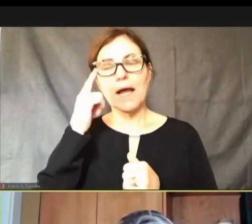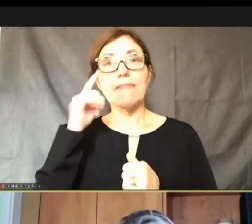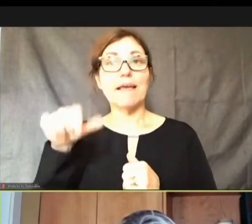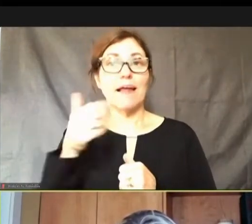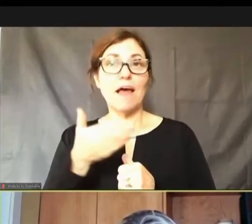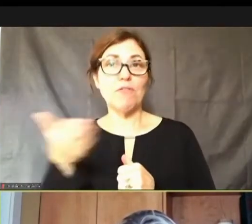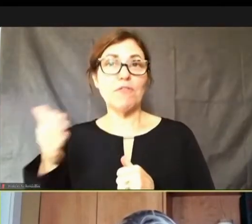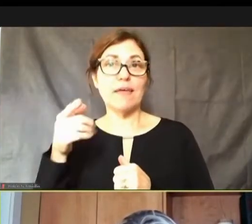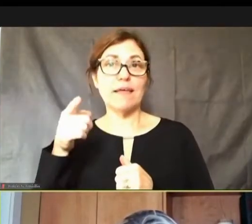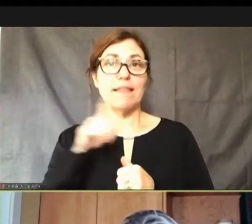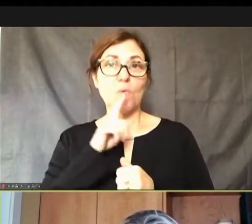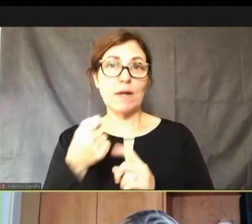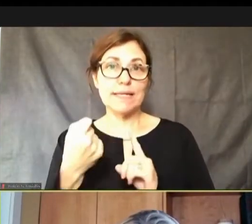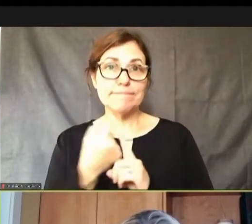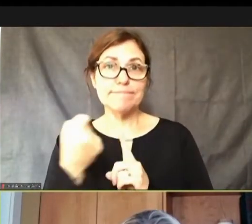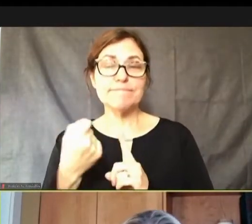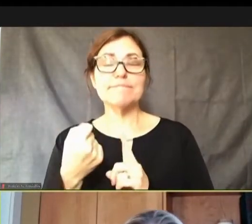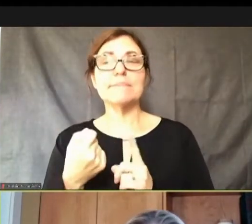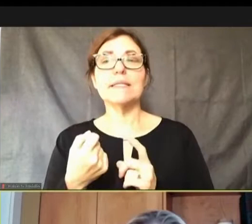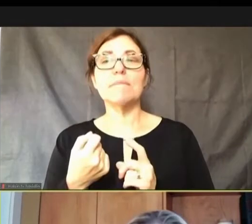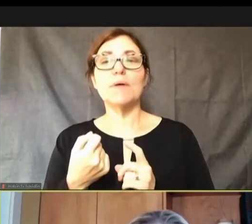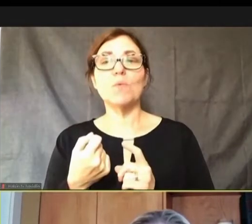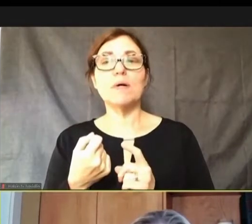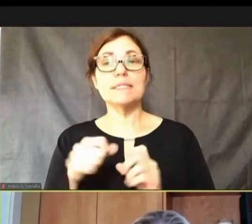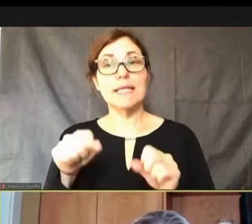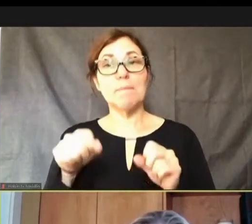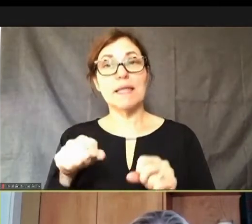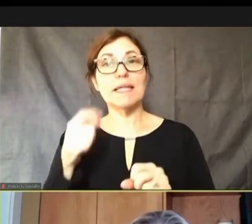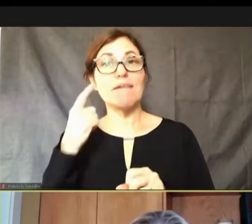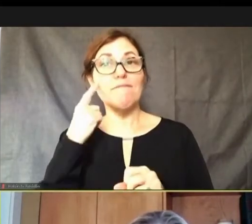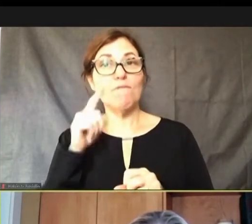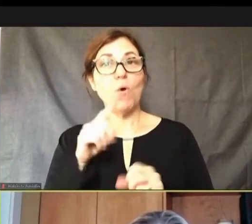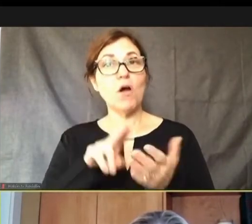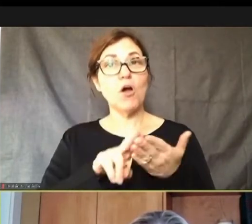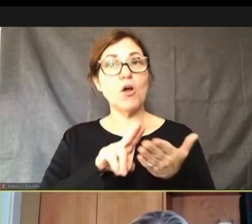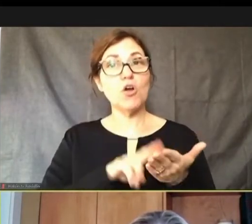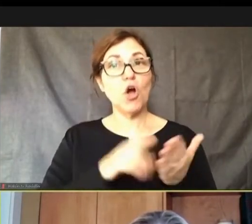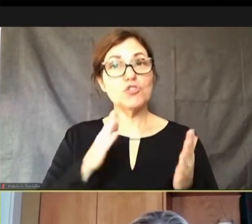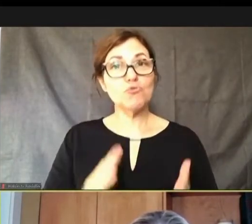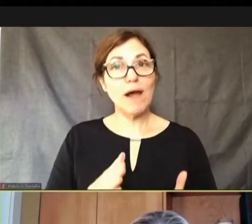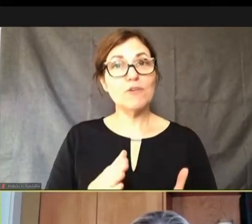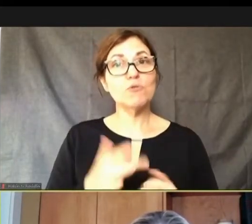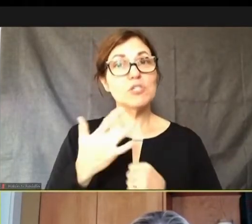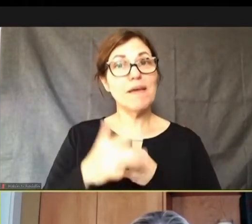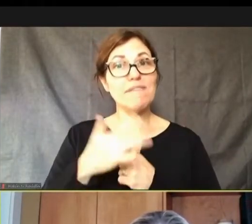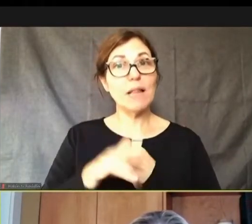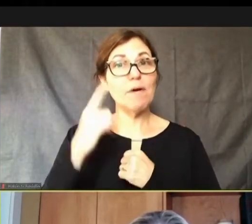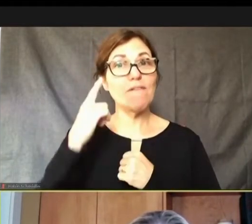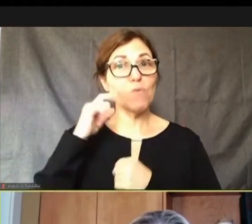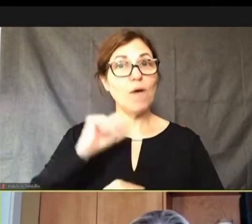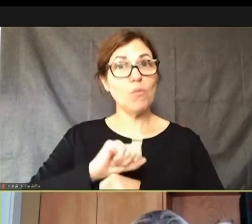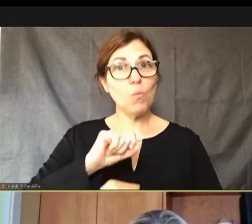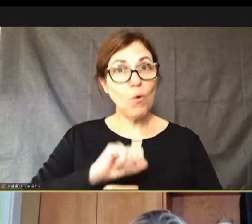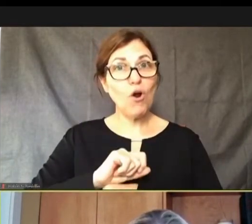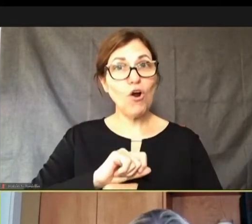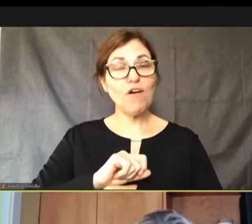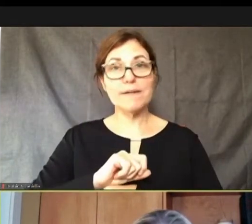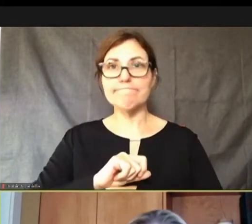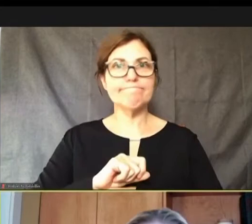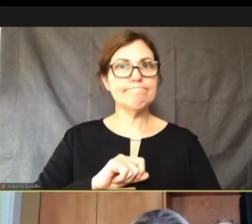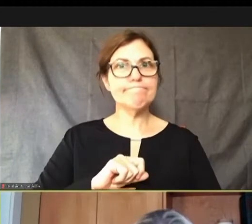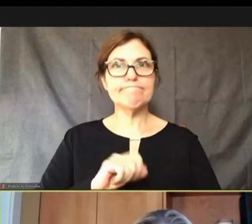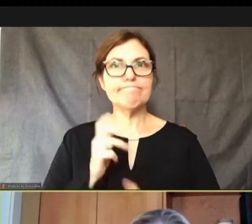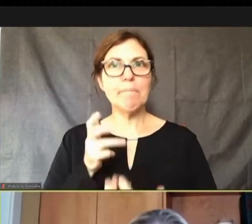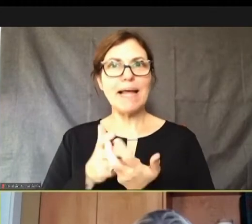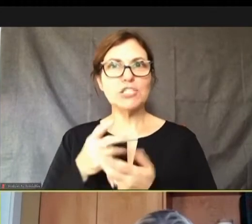was the ability for contractors to be available to do this work in the timeframe we're looking for. Putting aside bureaucracy